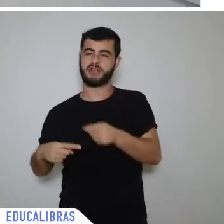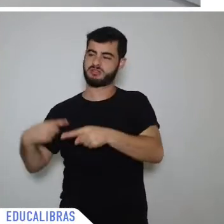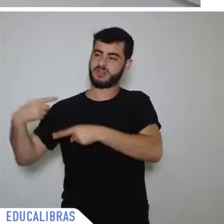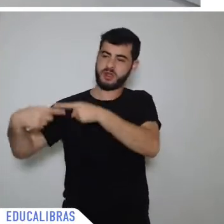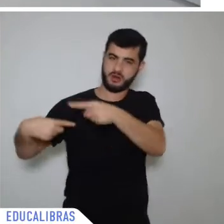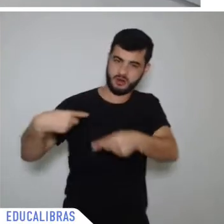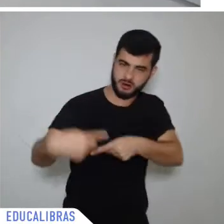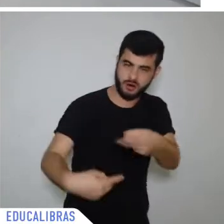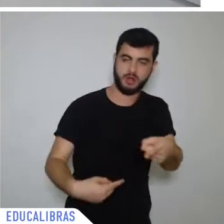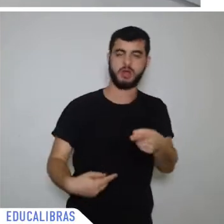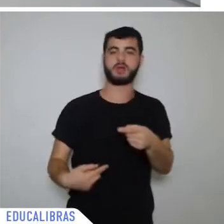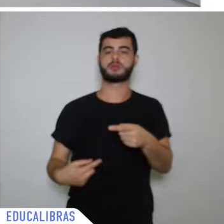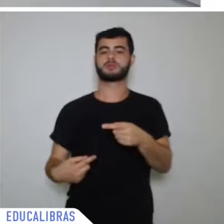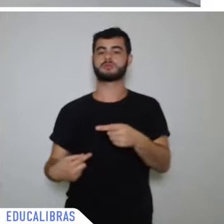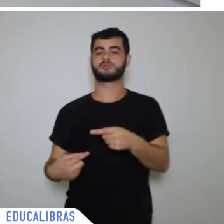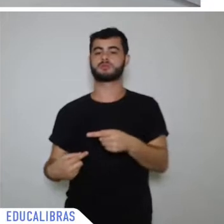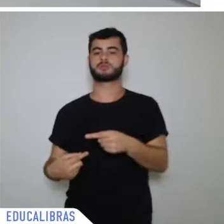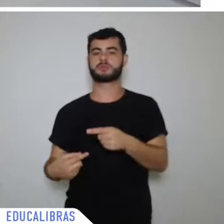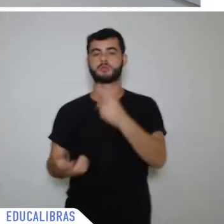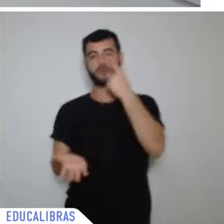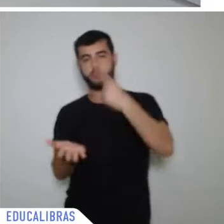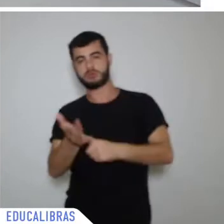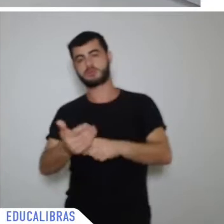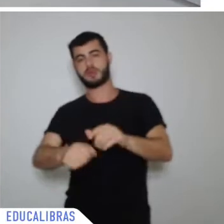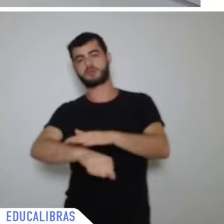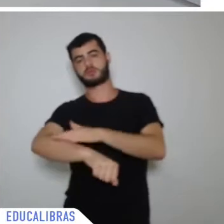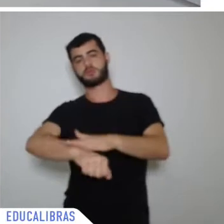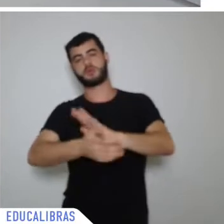over patriarchy and